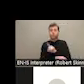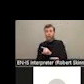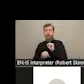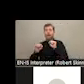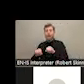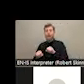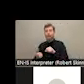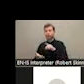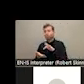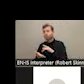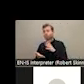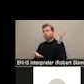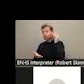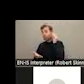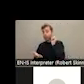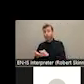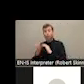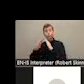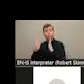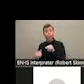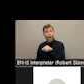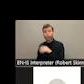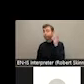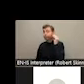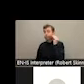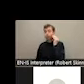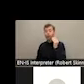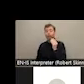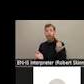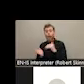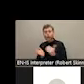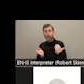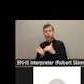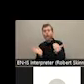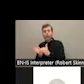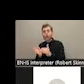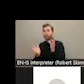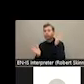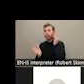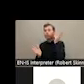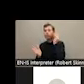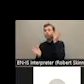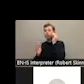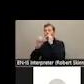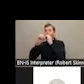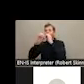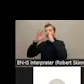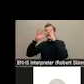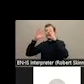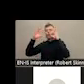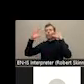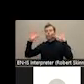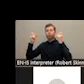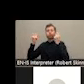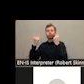whether at school or at home, and to be able to come back to these lessons. The same lessons